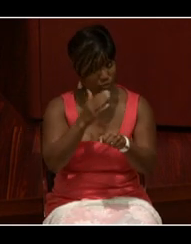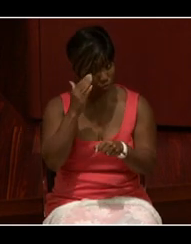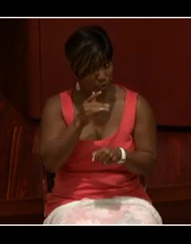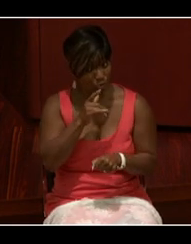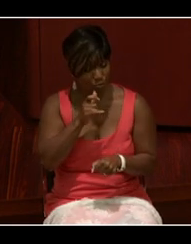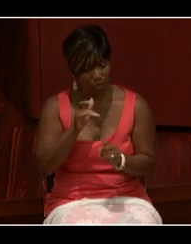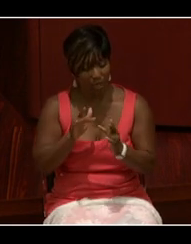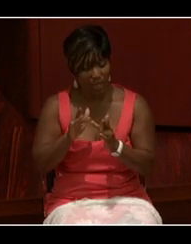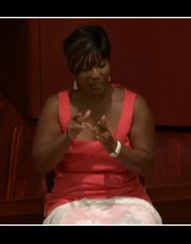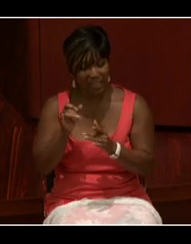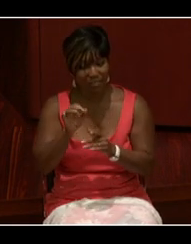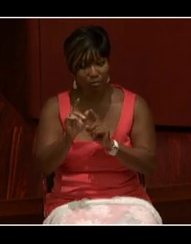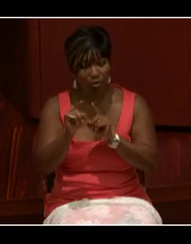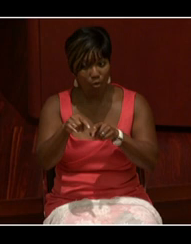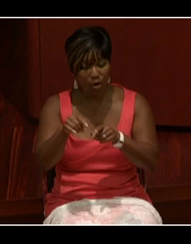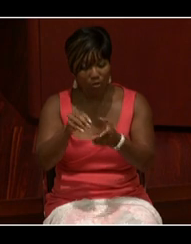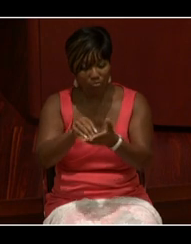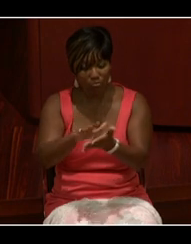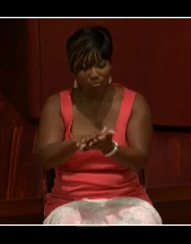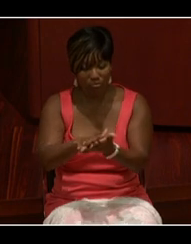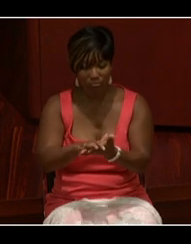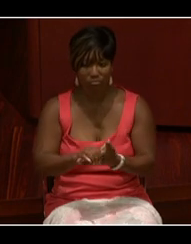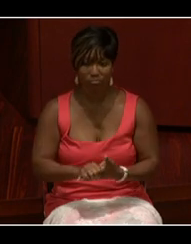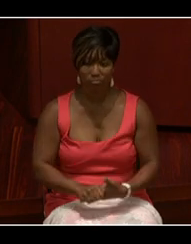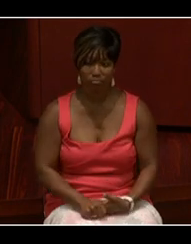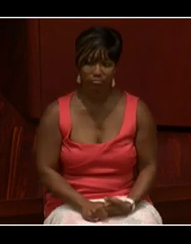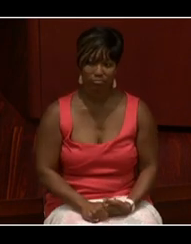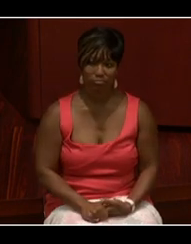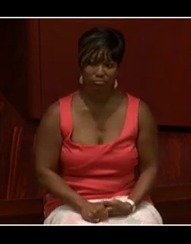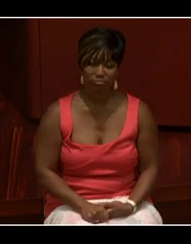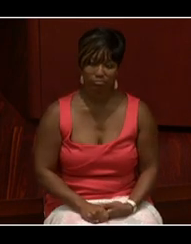if you want to order any of these records.